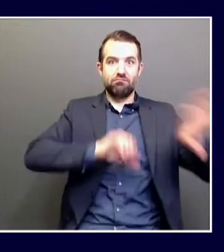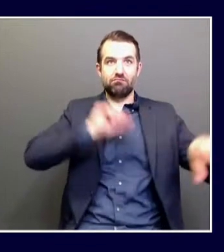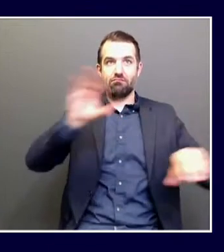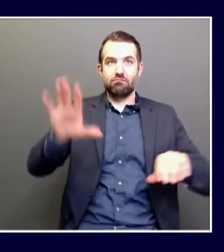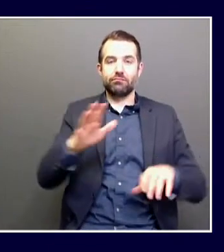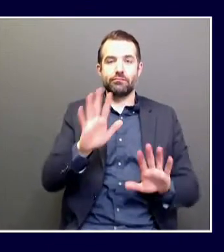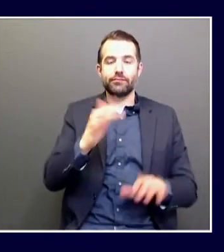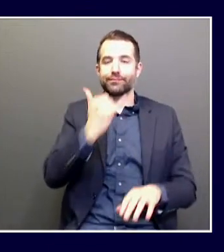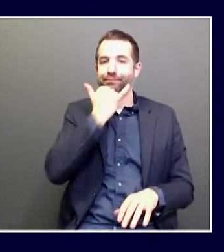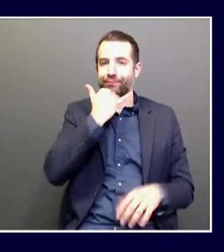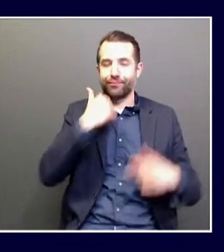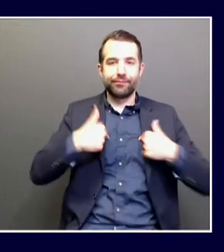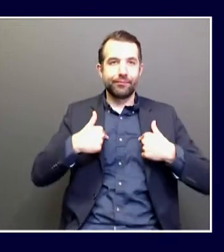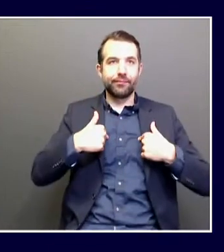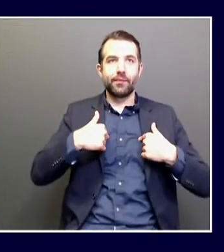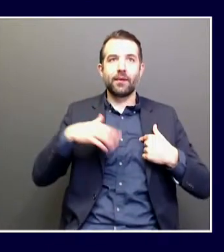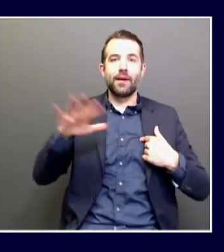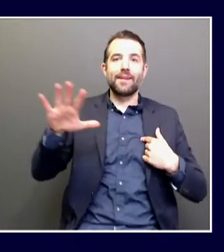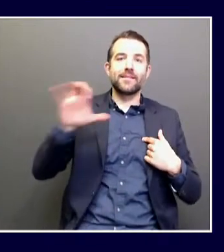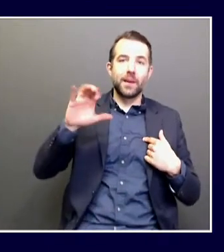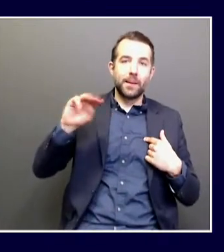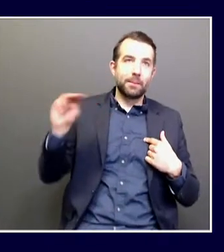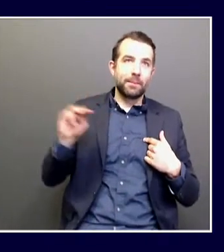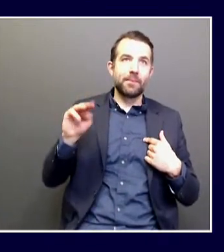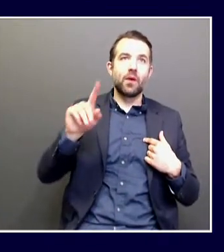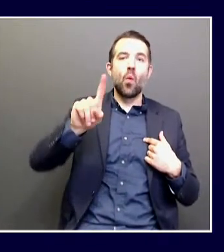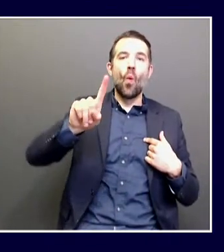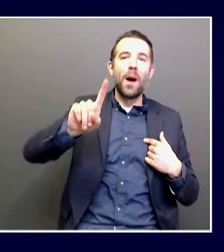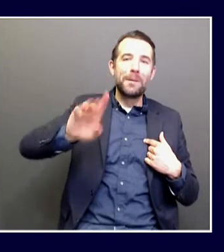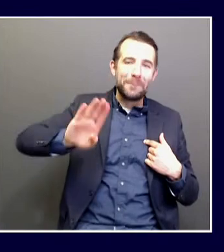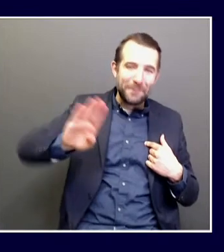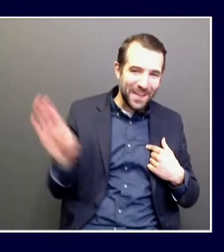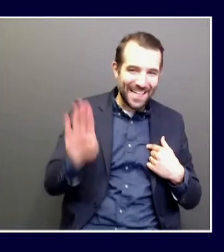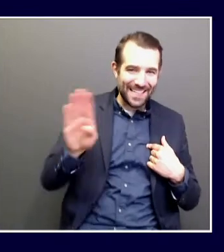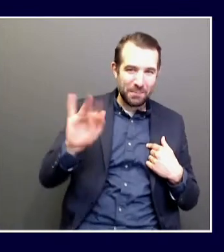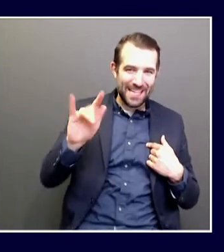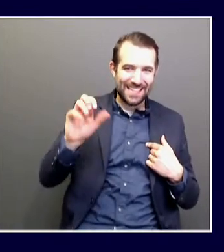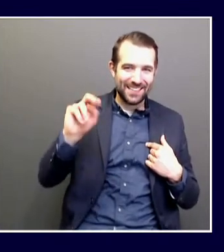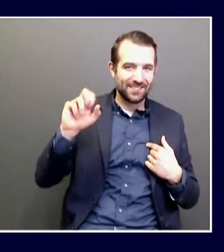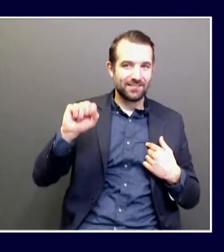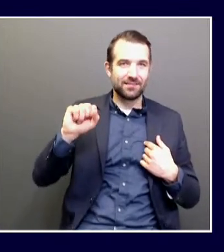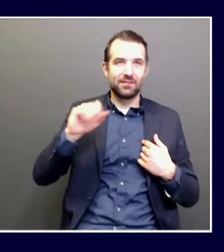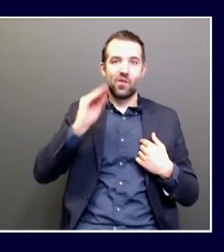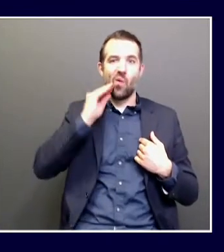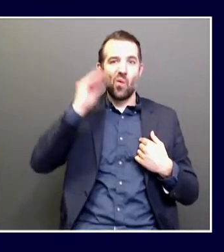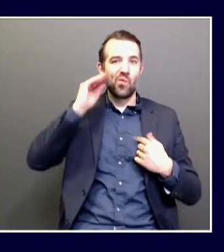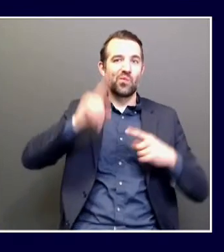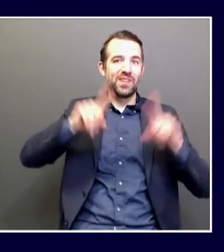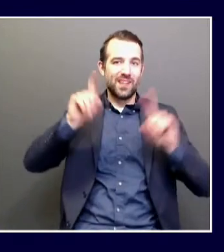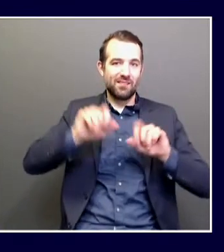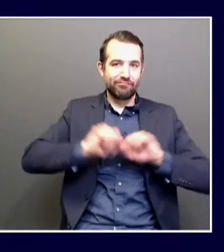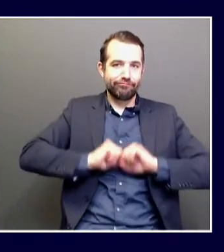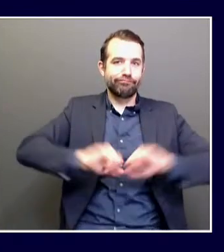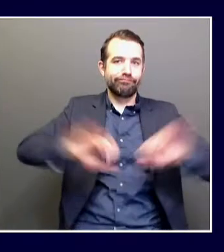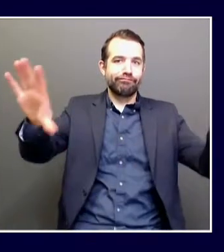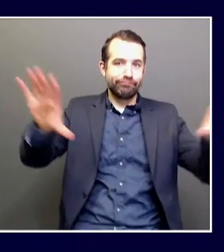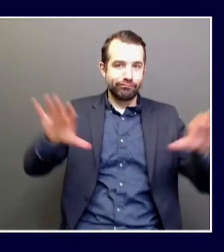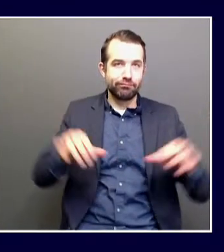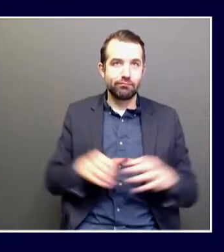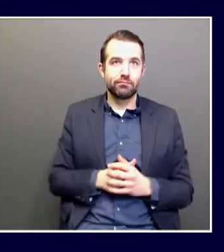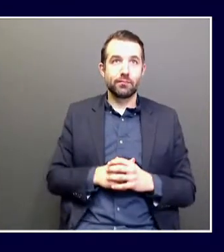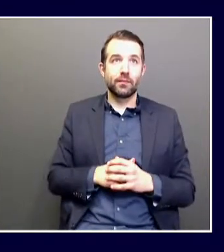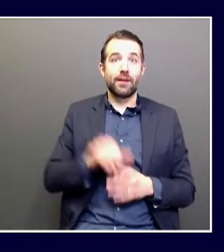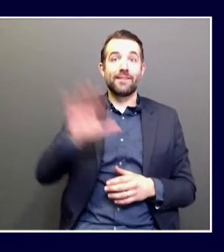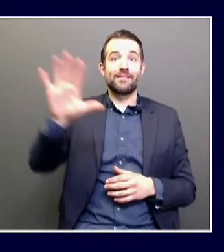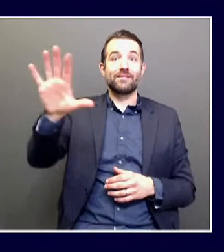1 billion at-home tests. 500 million through various locales like community health centers and FQHCs,